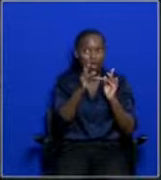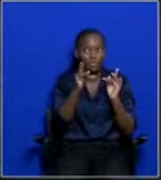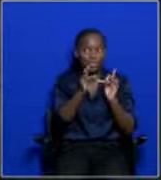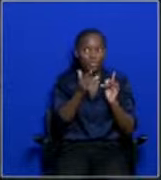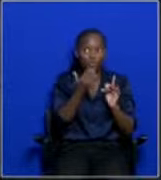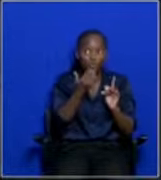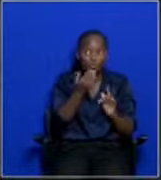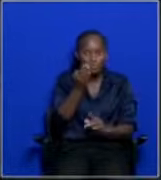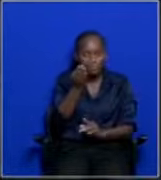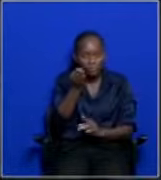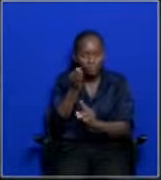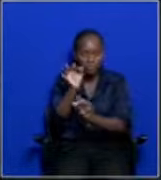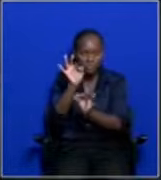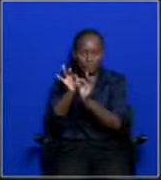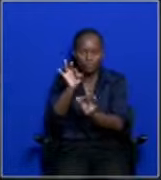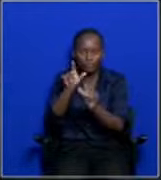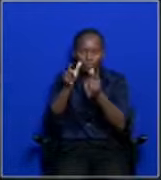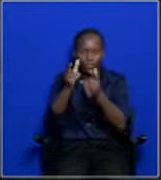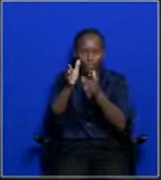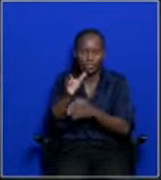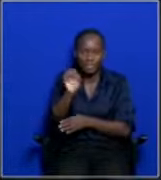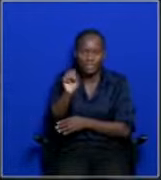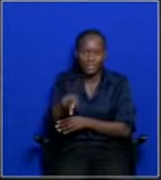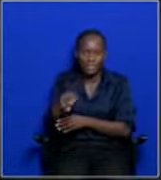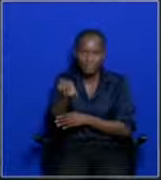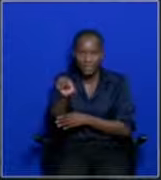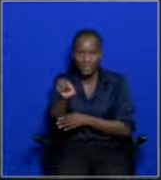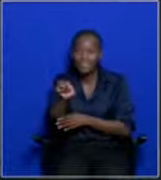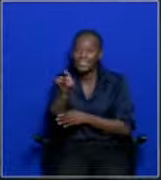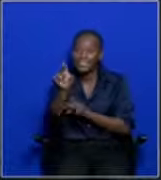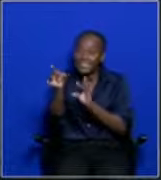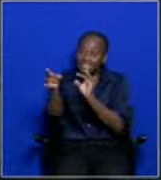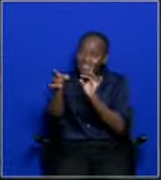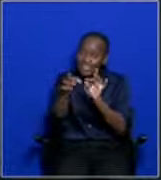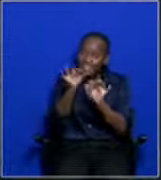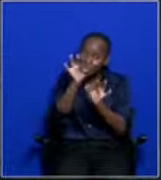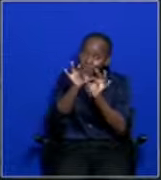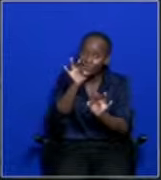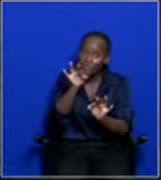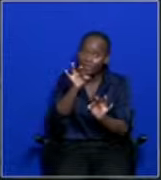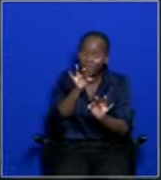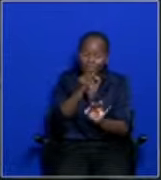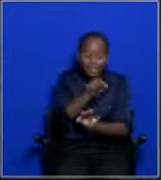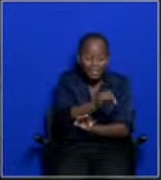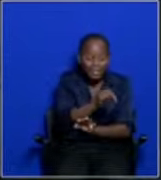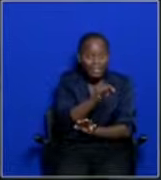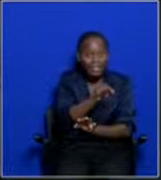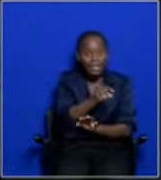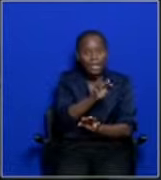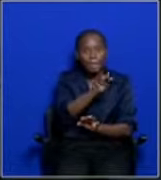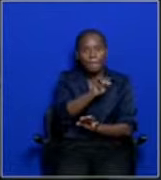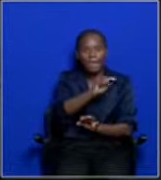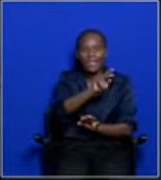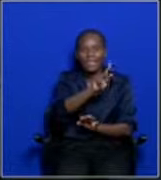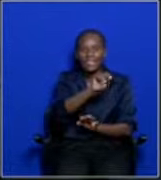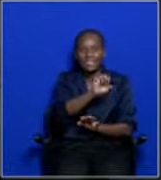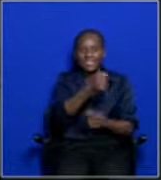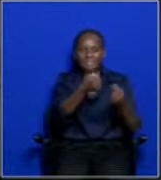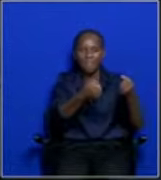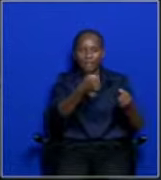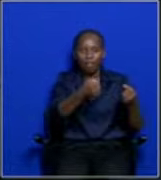search of Mackenzie's vehicle, Yes, I from understand. which they recovered these items. I understand that. Yes. Okay, I'll leave